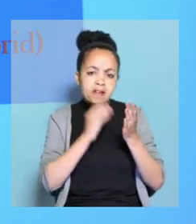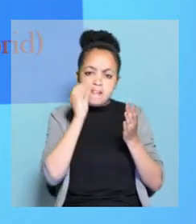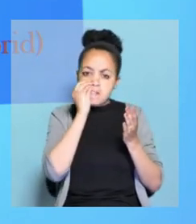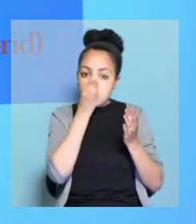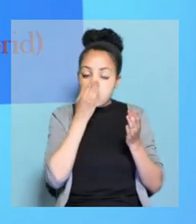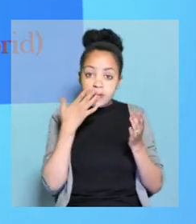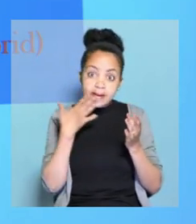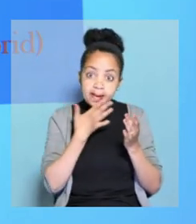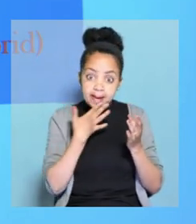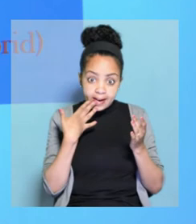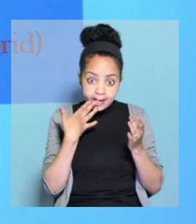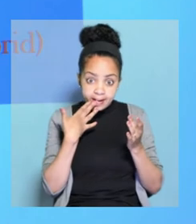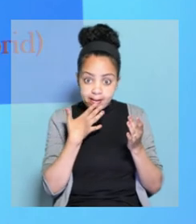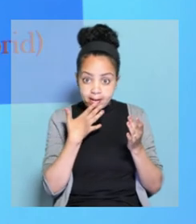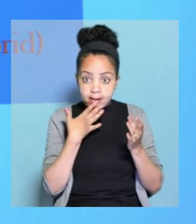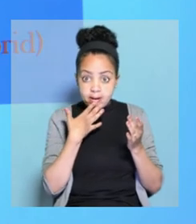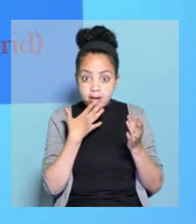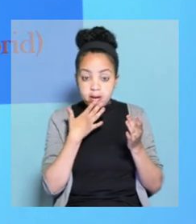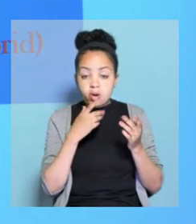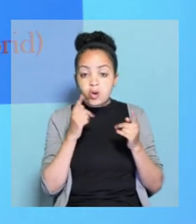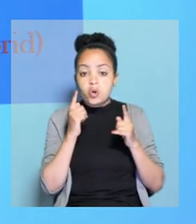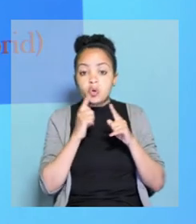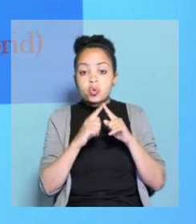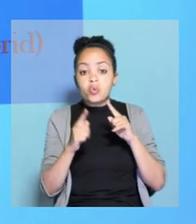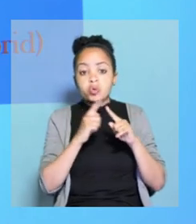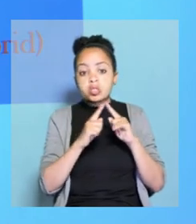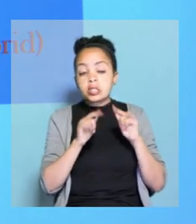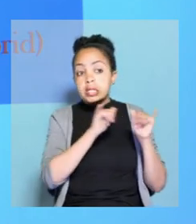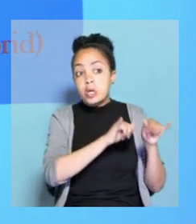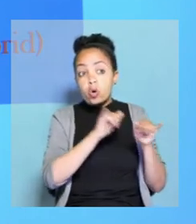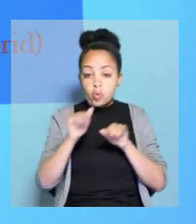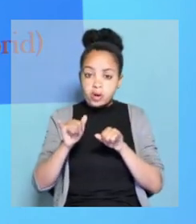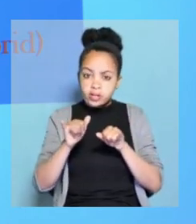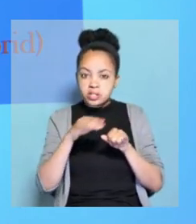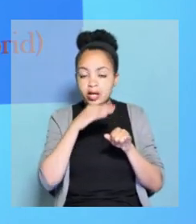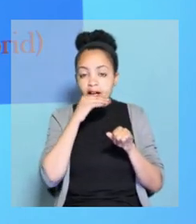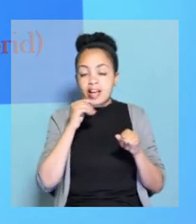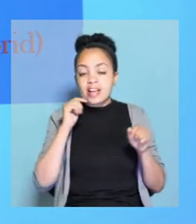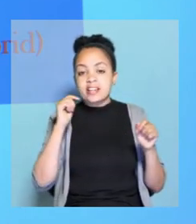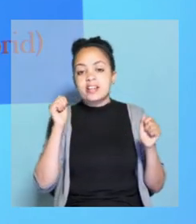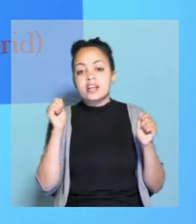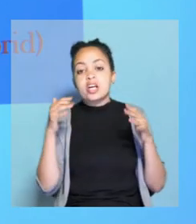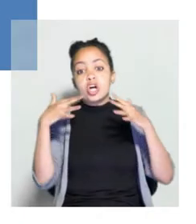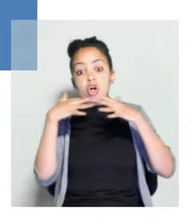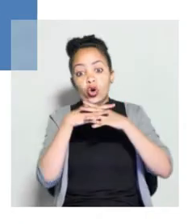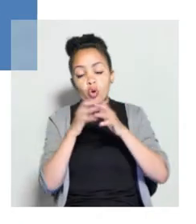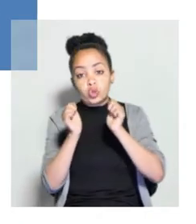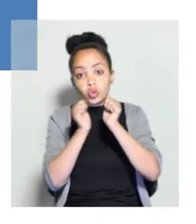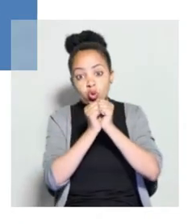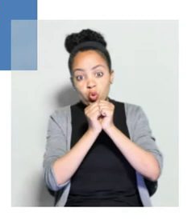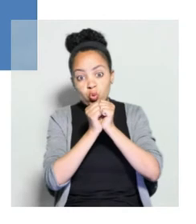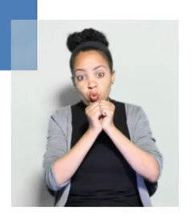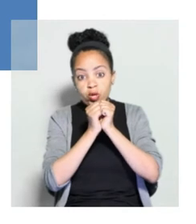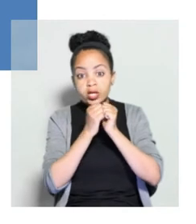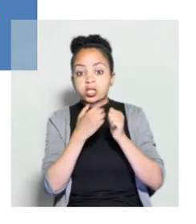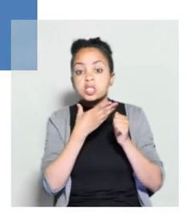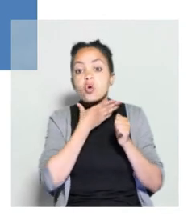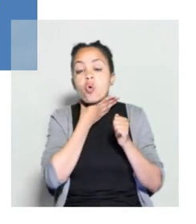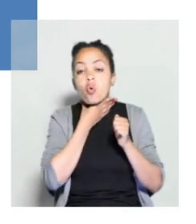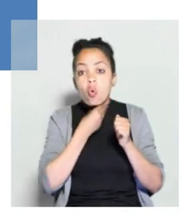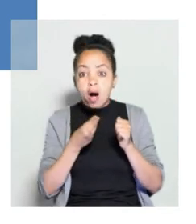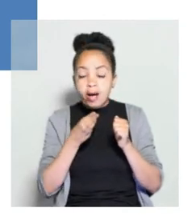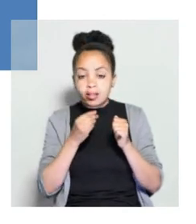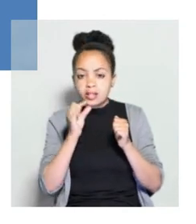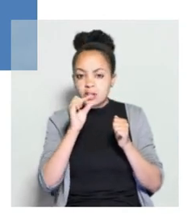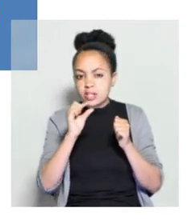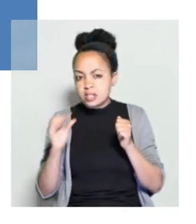flower color, which is homozygous dominant purple, crossed with homozygous white recessive.